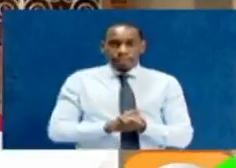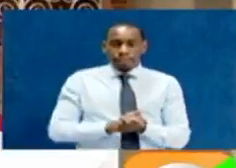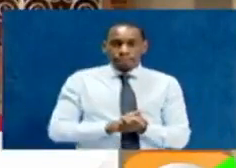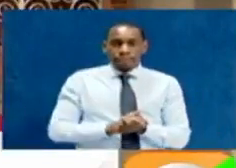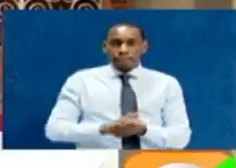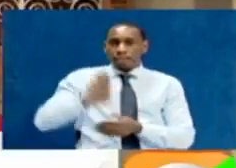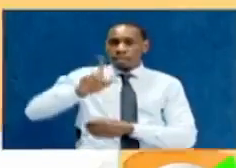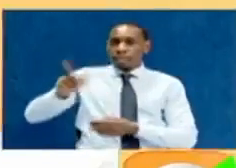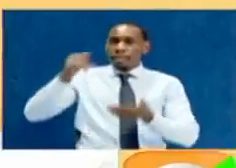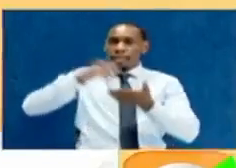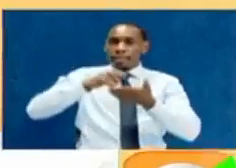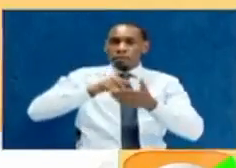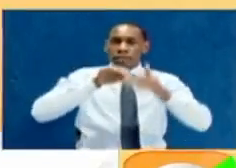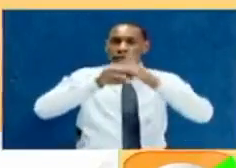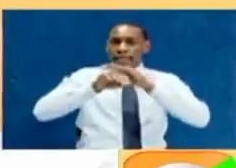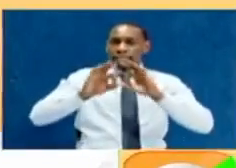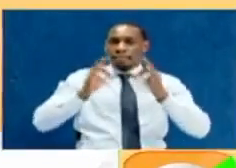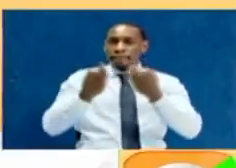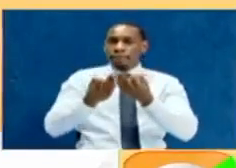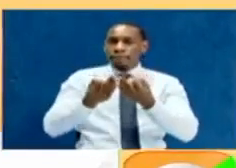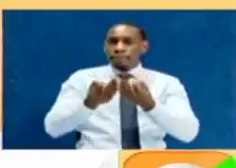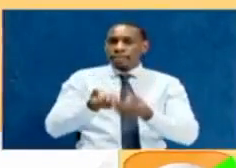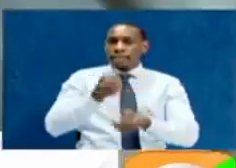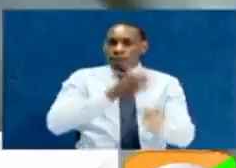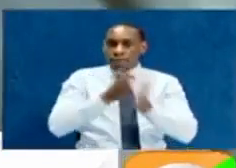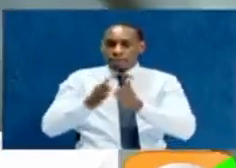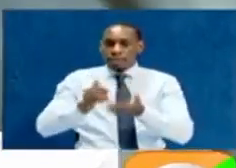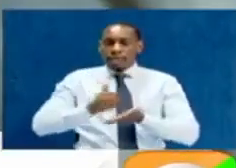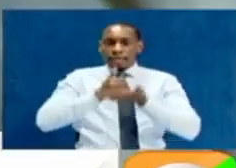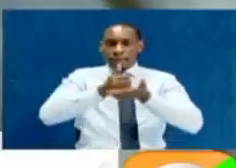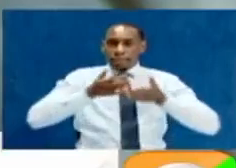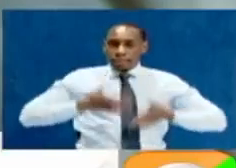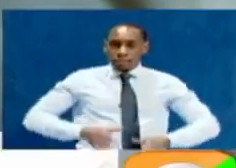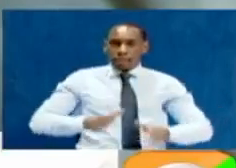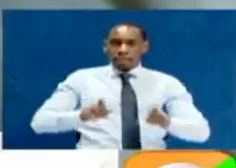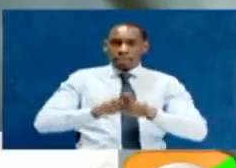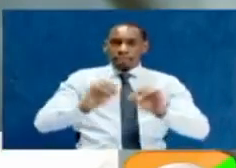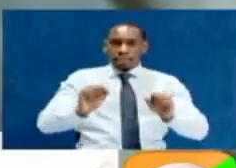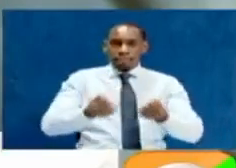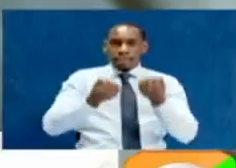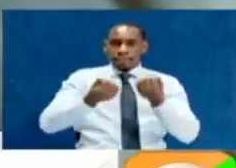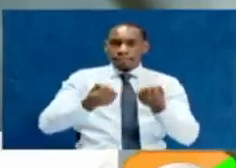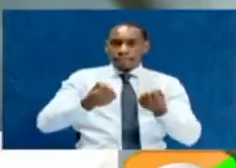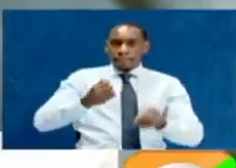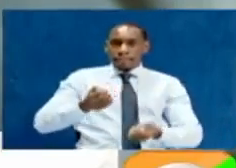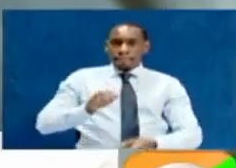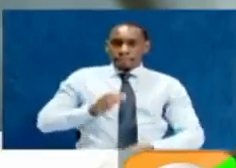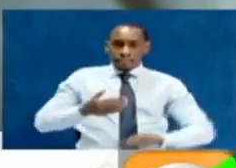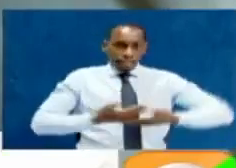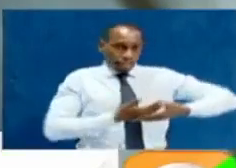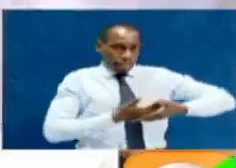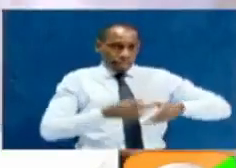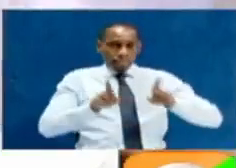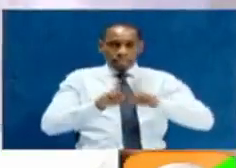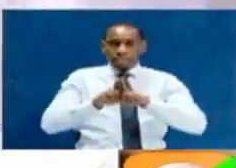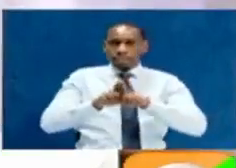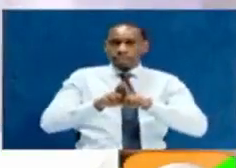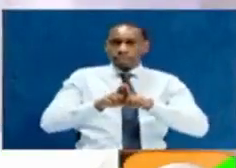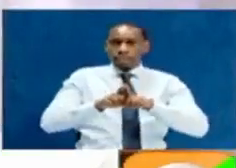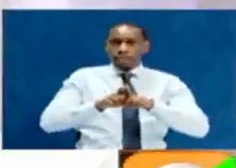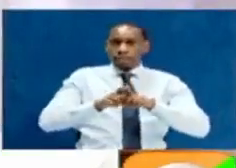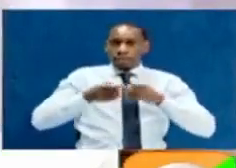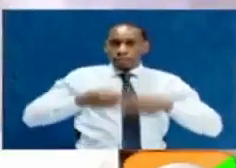bill include access to family planning, assisted reproduction, safe motherhood, termination of pregnancy and reproductive health